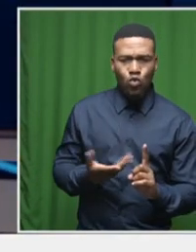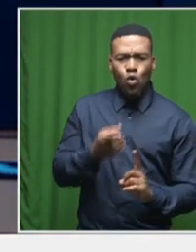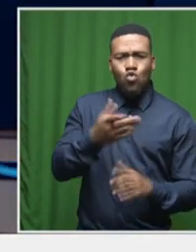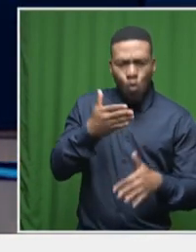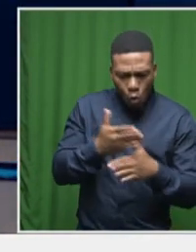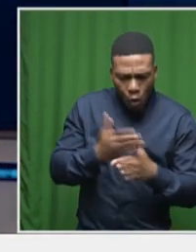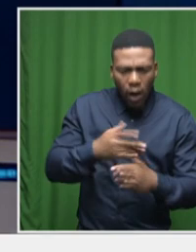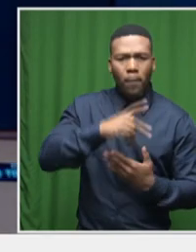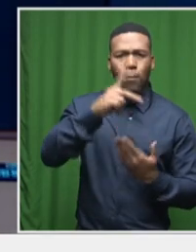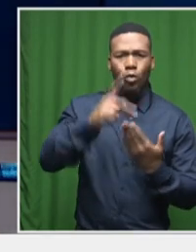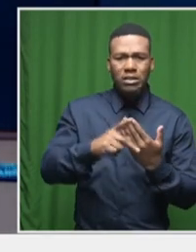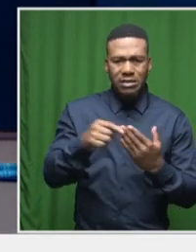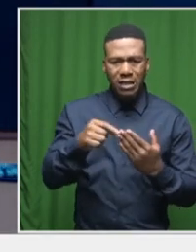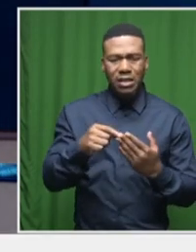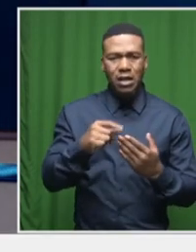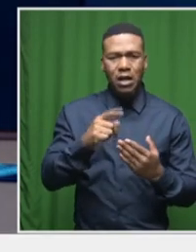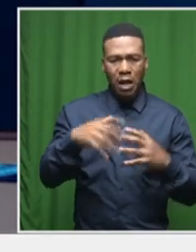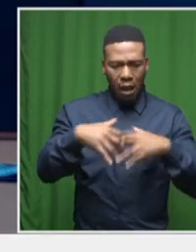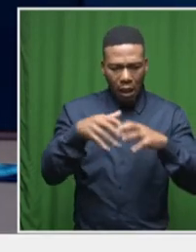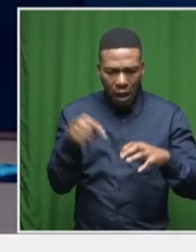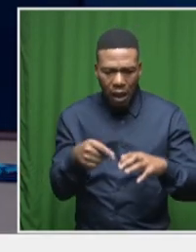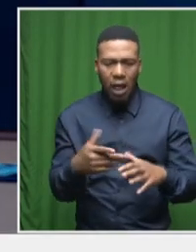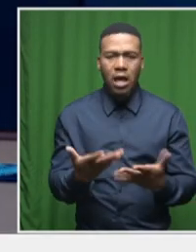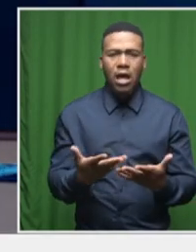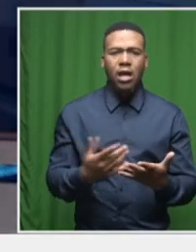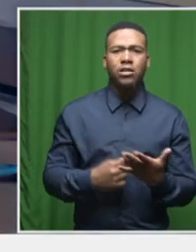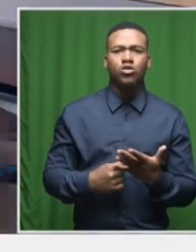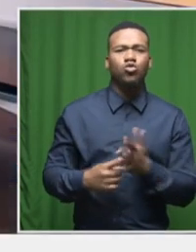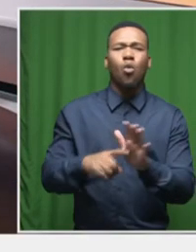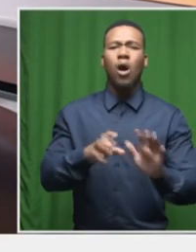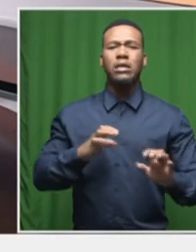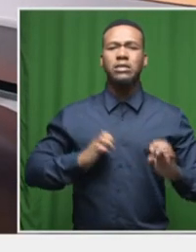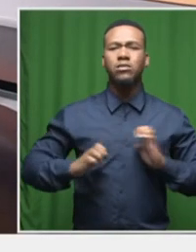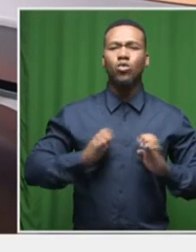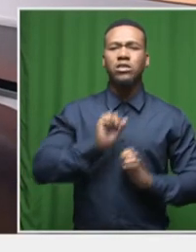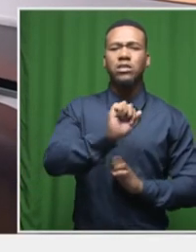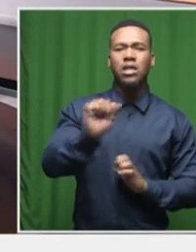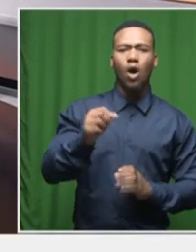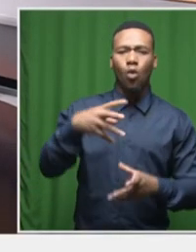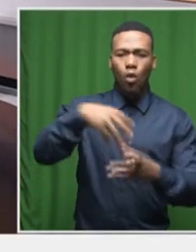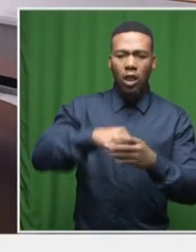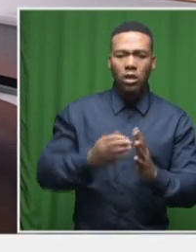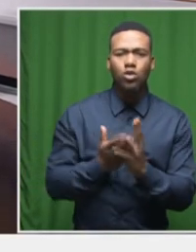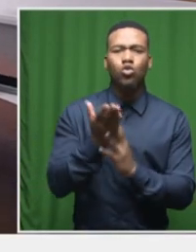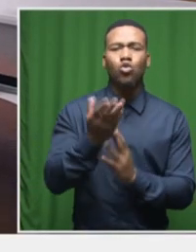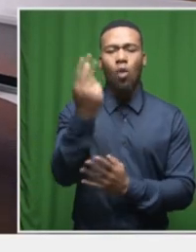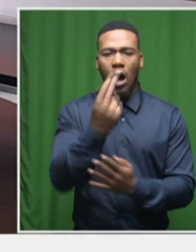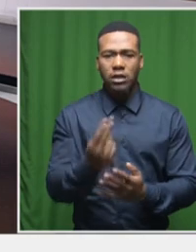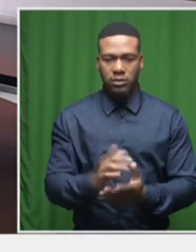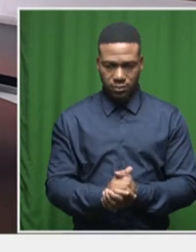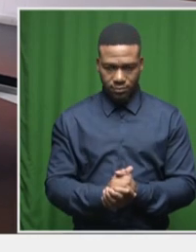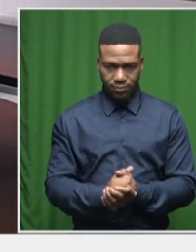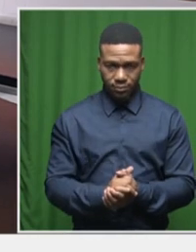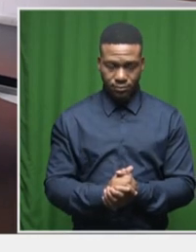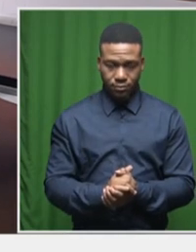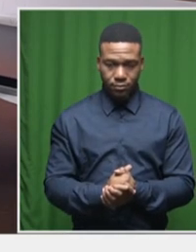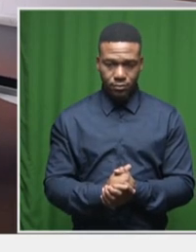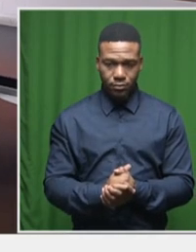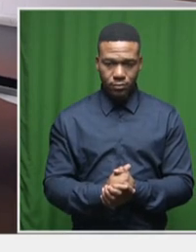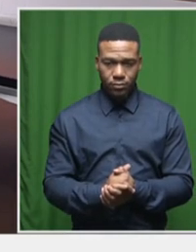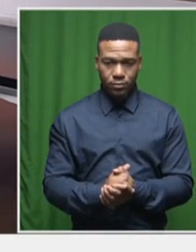you about, you know, just showing your emotion through your art? To tell the truth, with my project that I